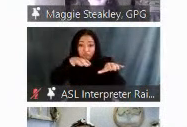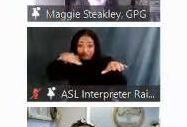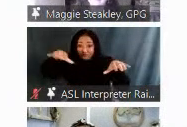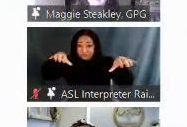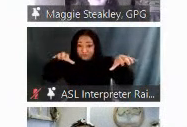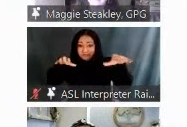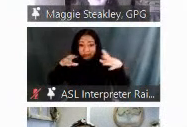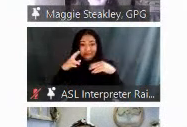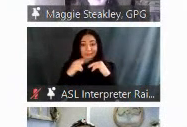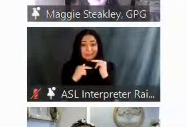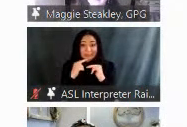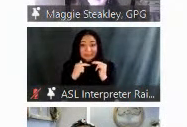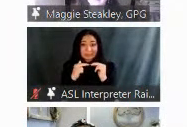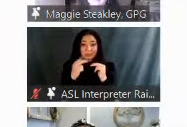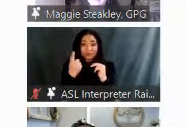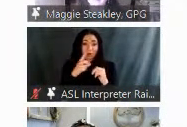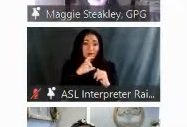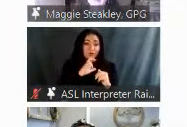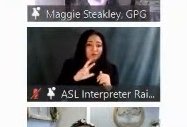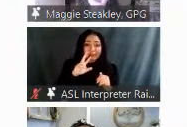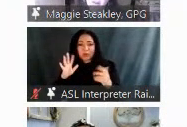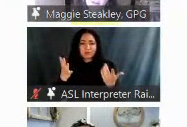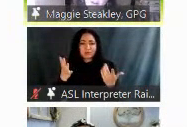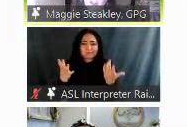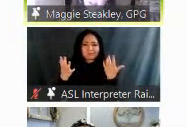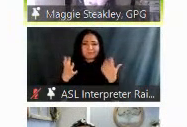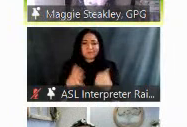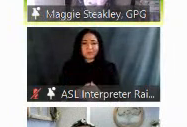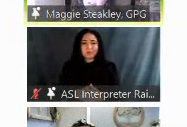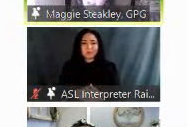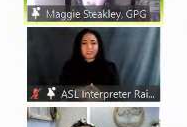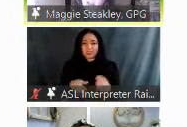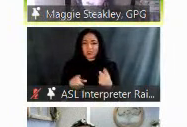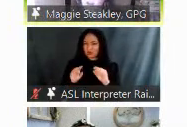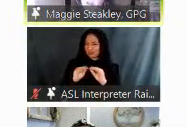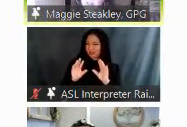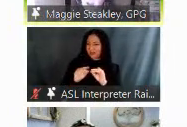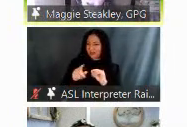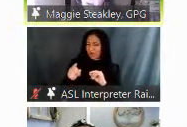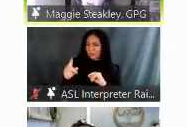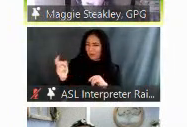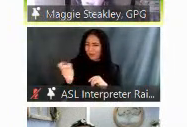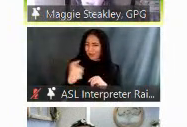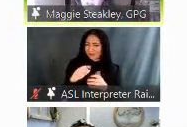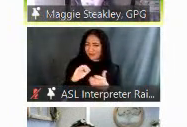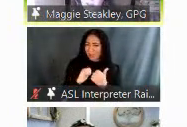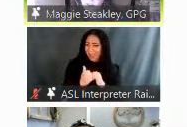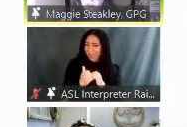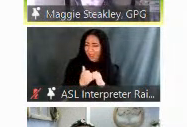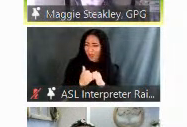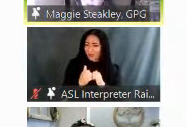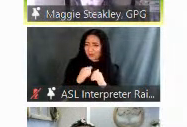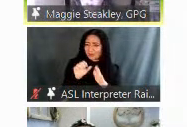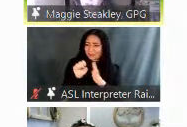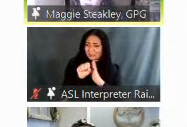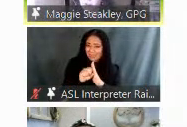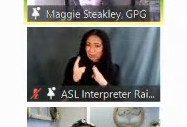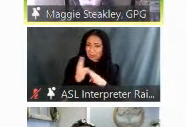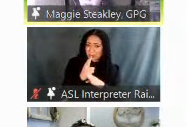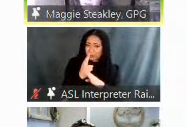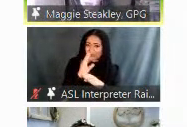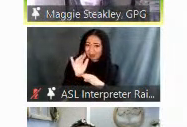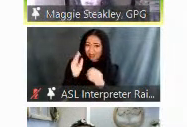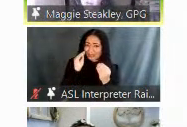4 years old? That's my question. Just to clarify, Arakanda, are you asking how is the state gonna use the data that Dr. Fuller